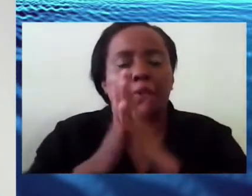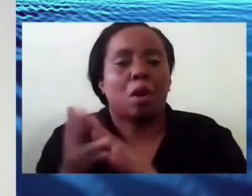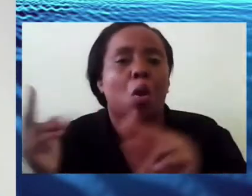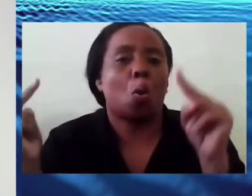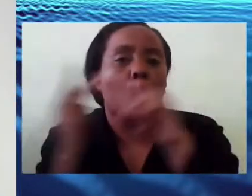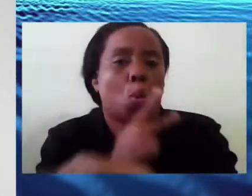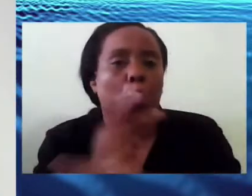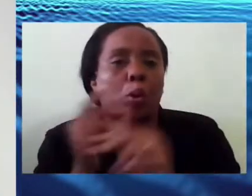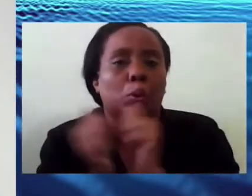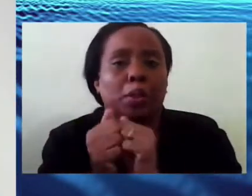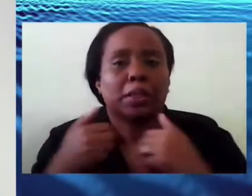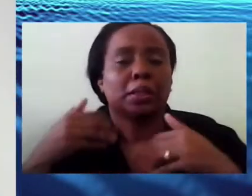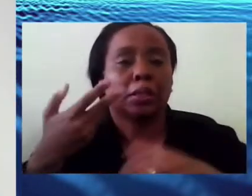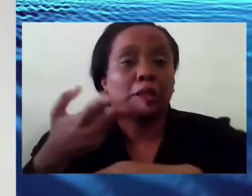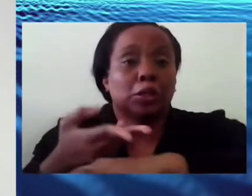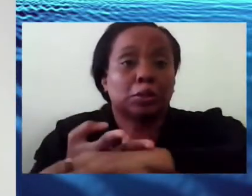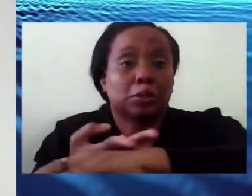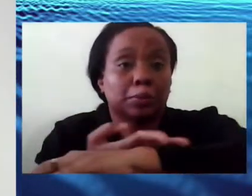problems with the sheep